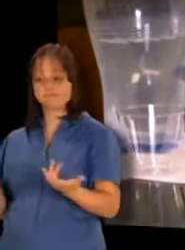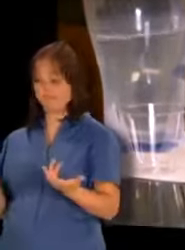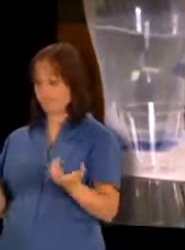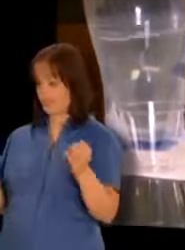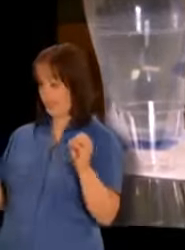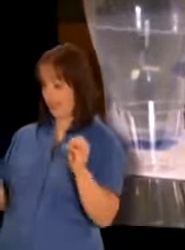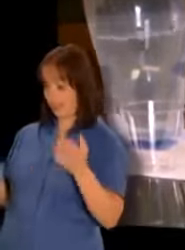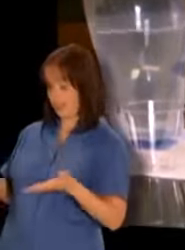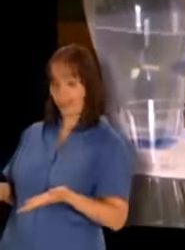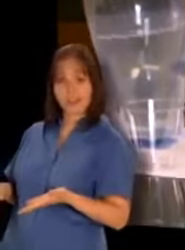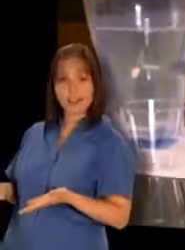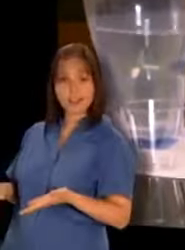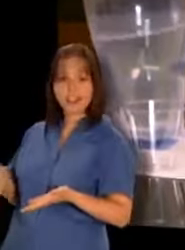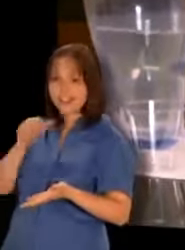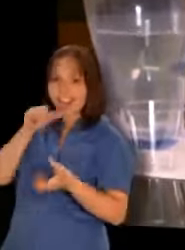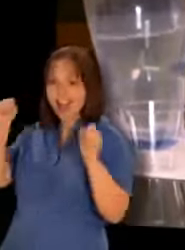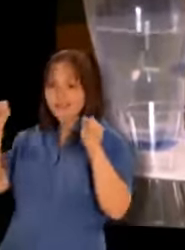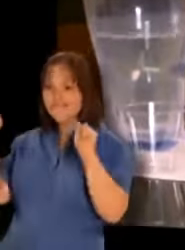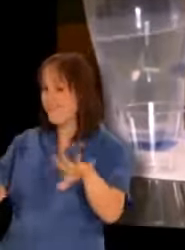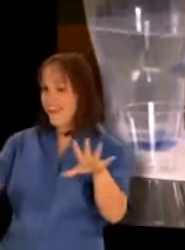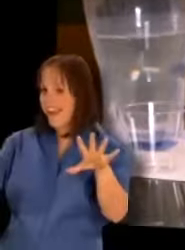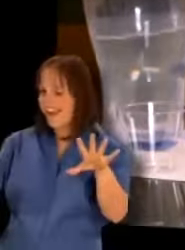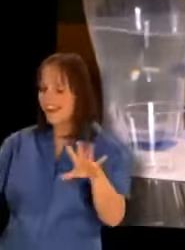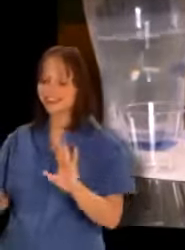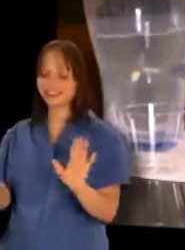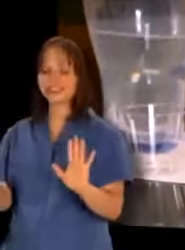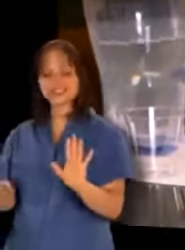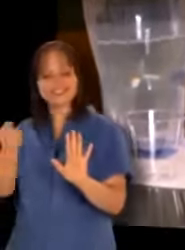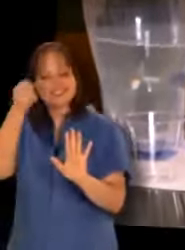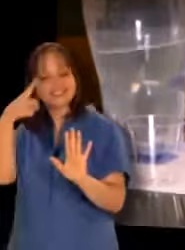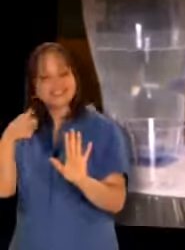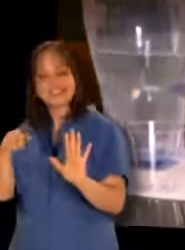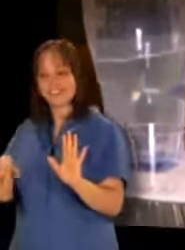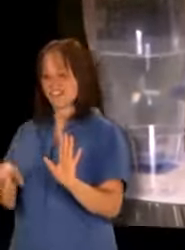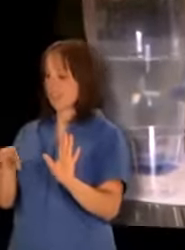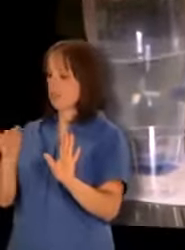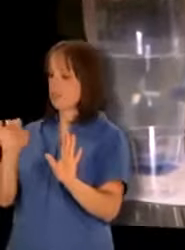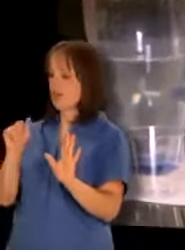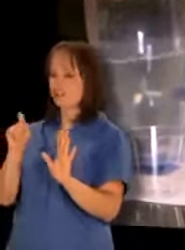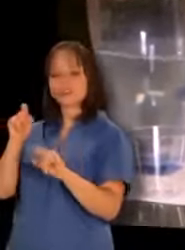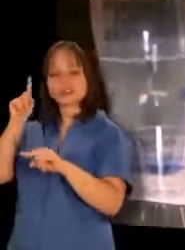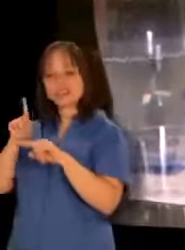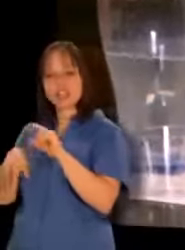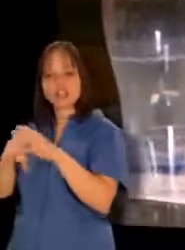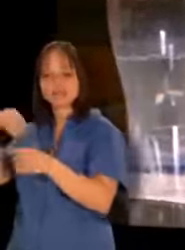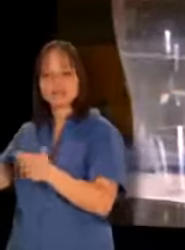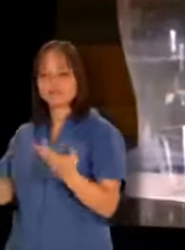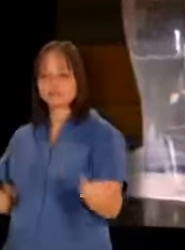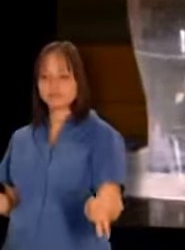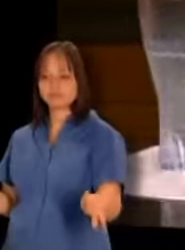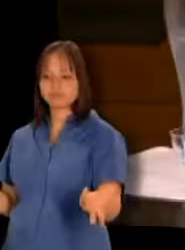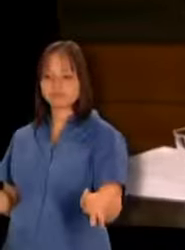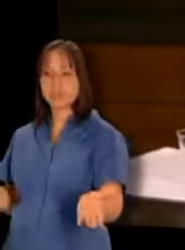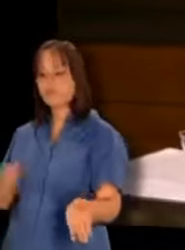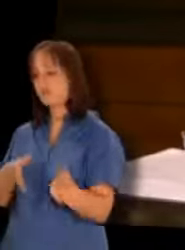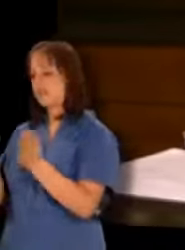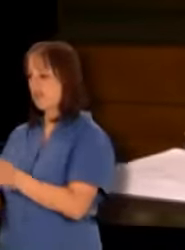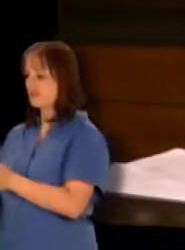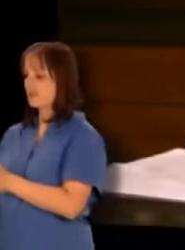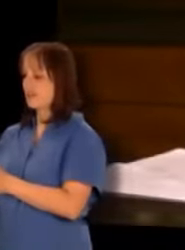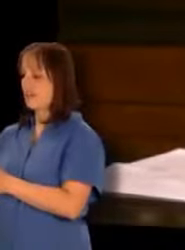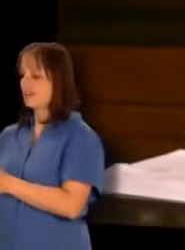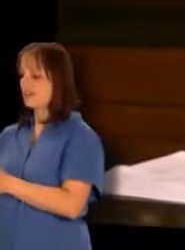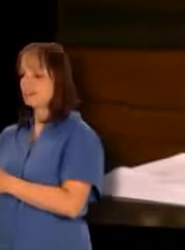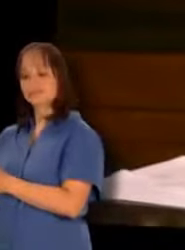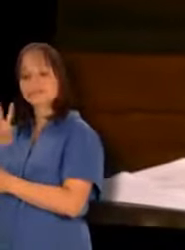No tea, right? So it's not a magic show, so you understand. It's just the molecules are too big to draw the tea out of there. We'll go back to Kangen